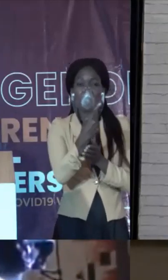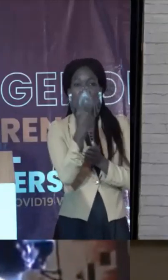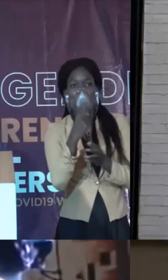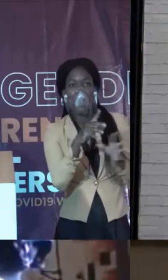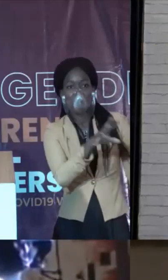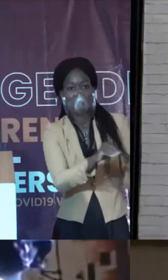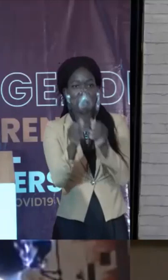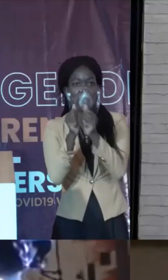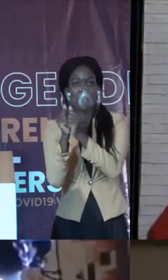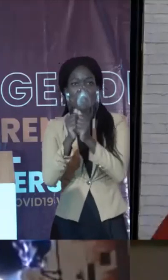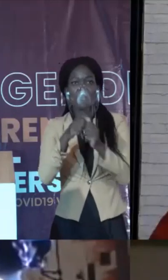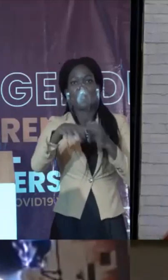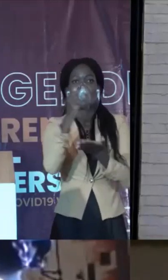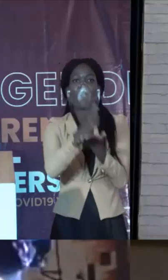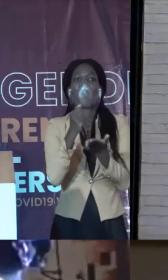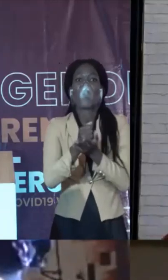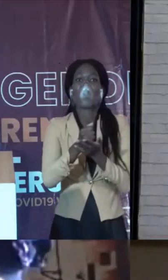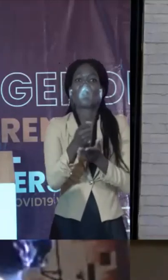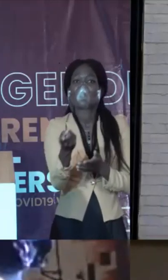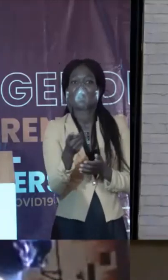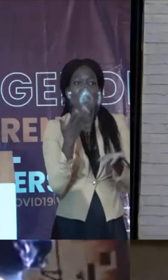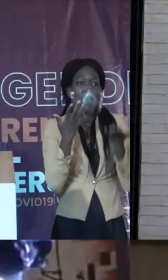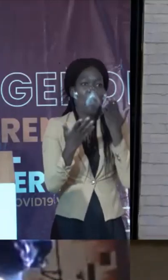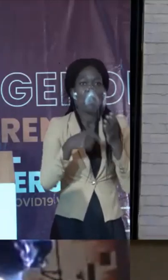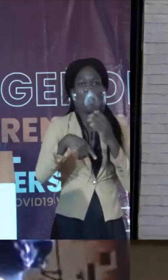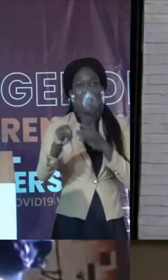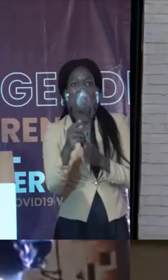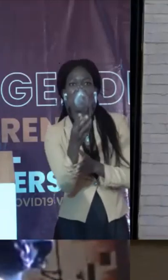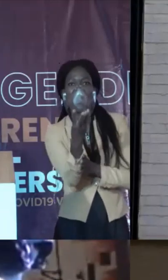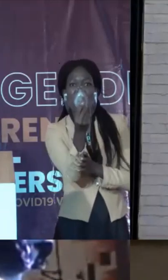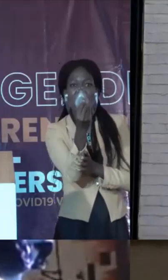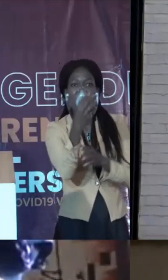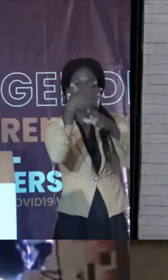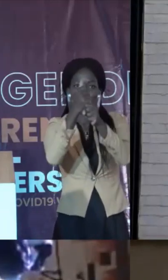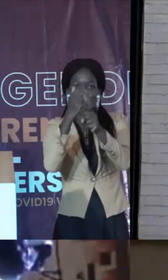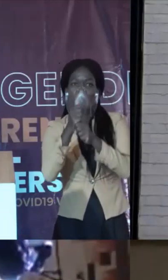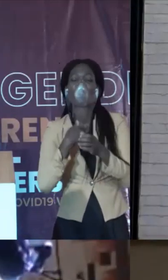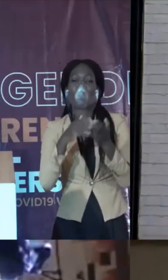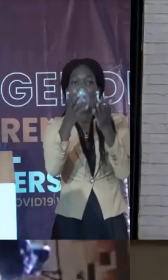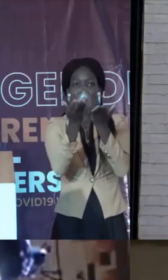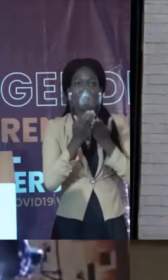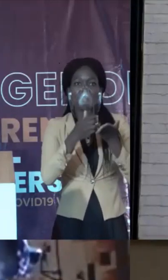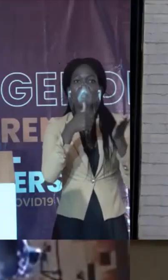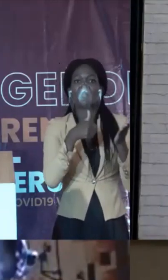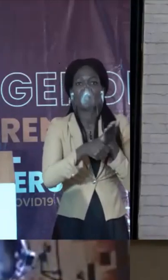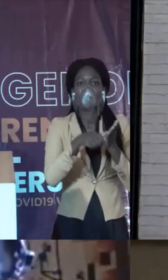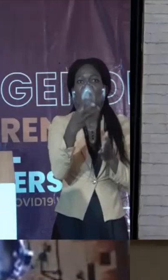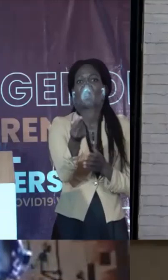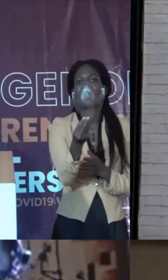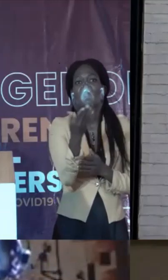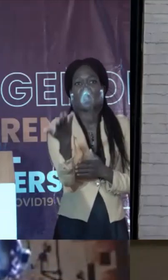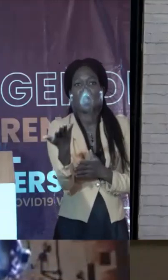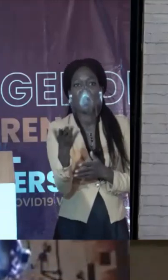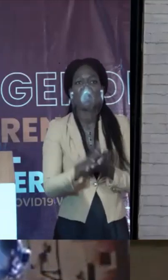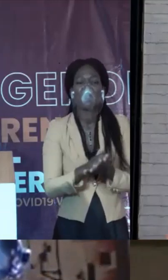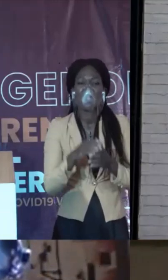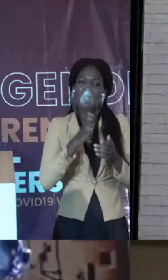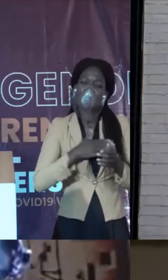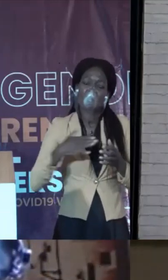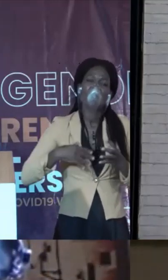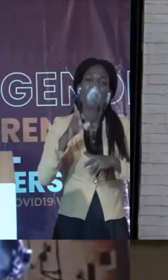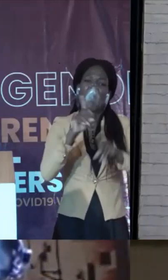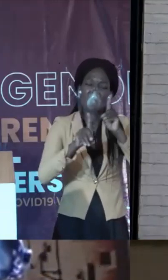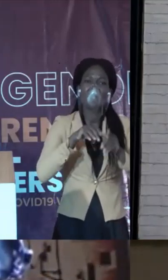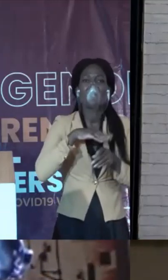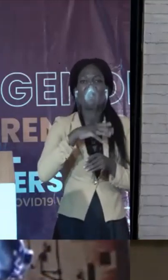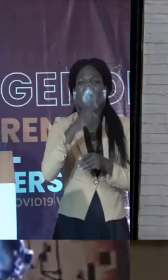to what we call financial societies in order for you to effectively participate or tap into